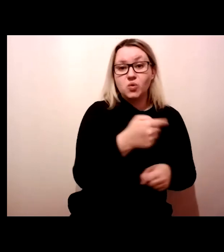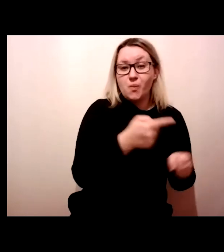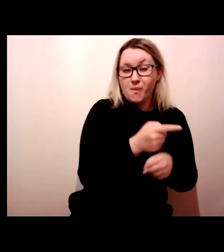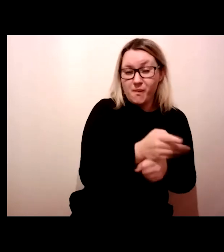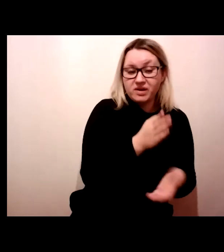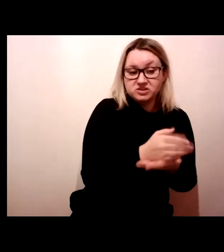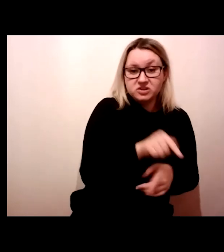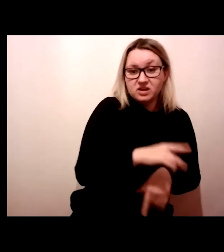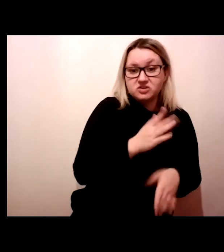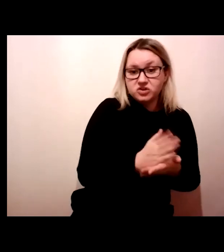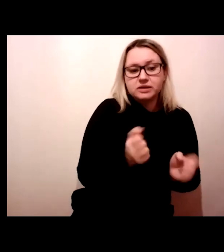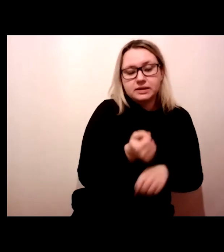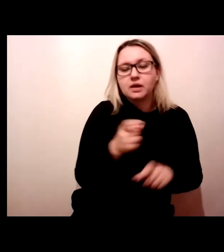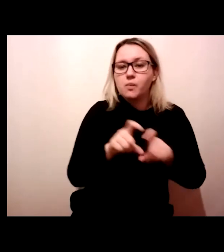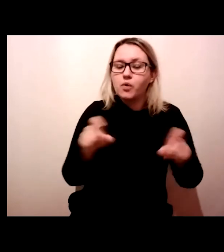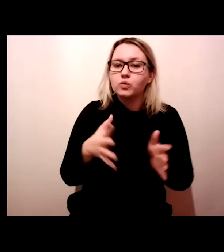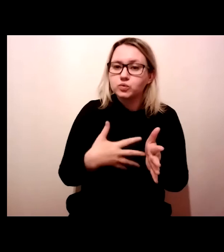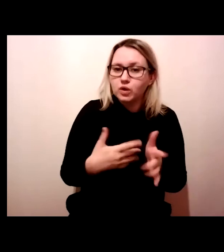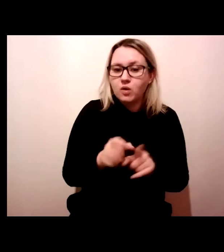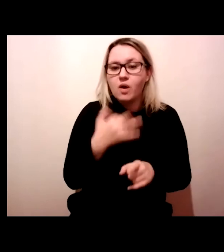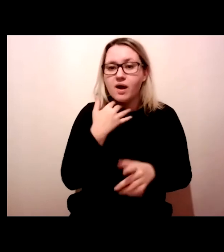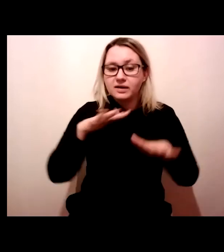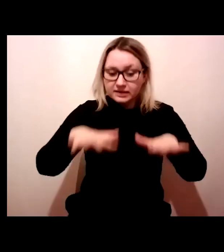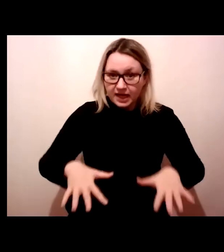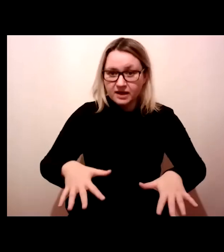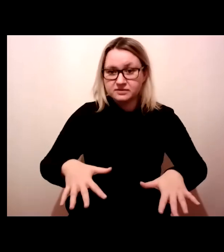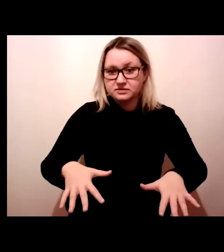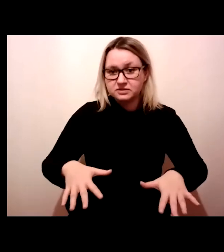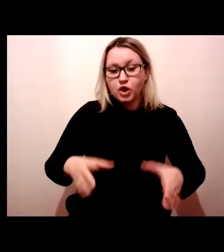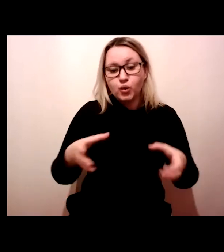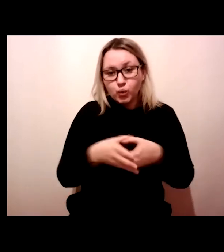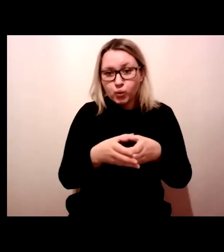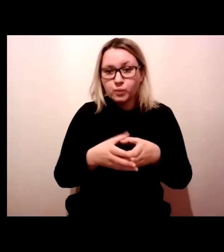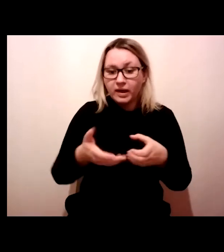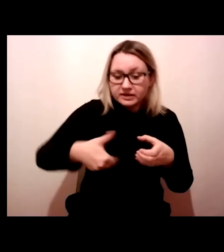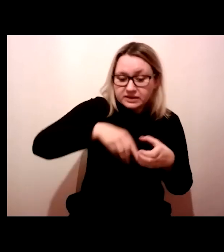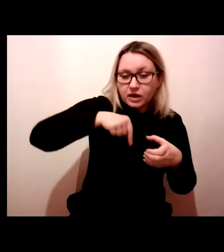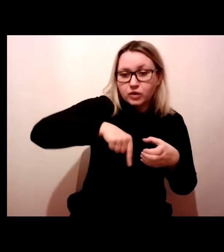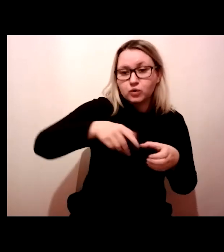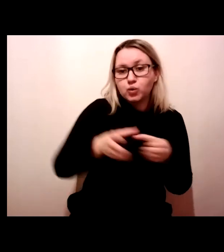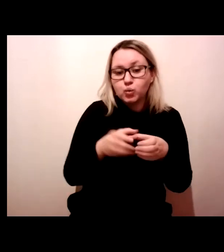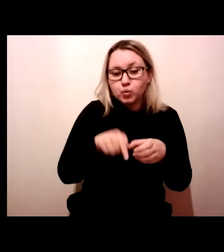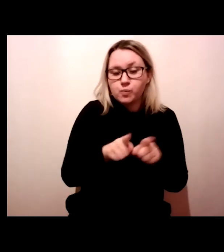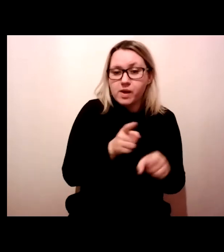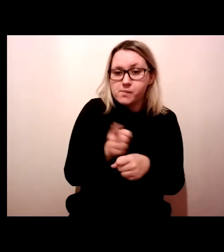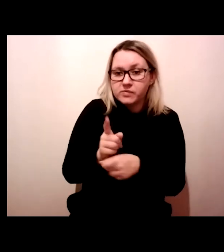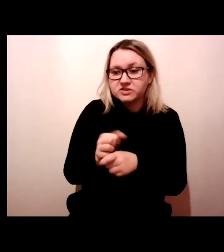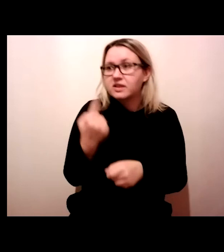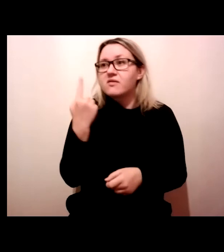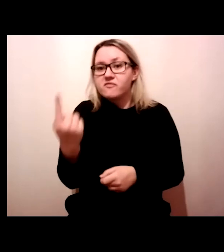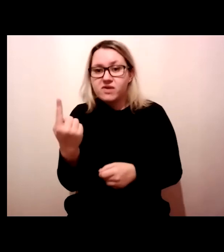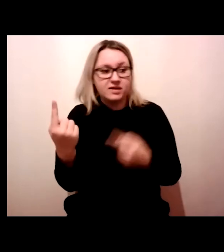that this behavior is disrespectful. And then other measures have to be focused on